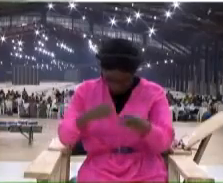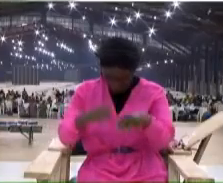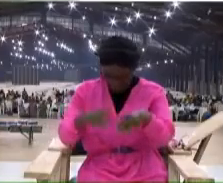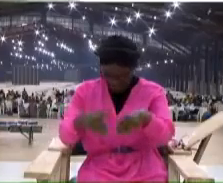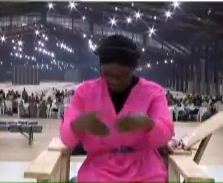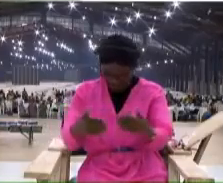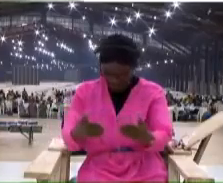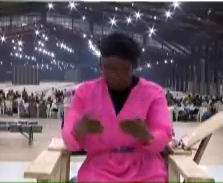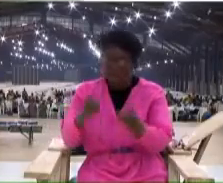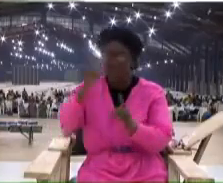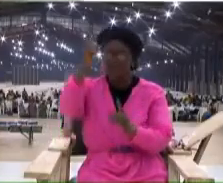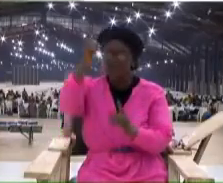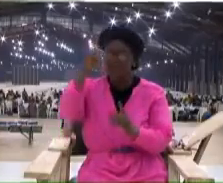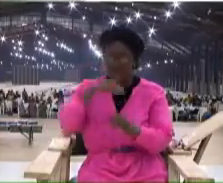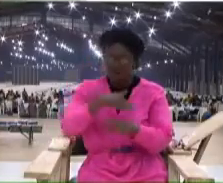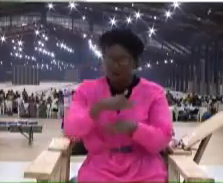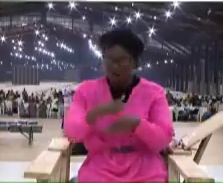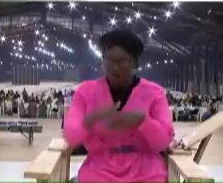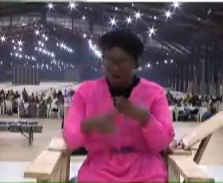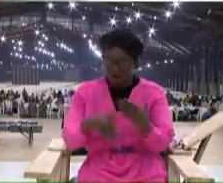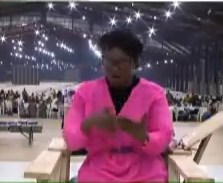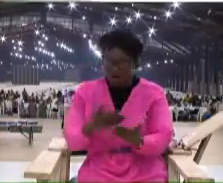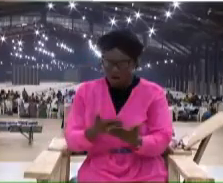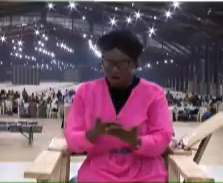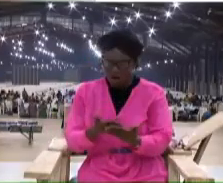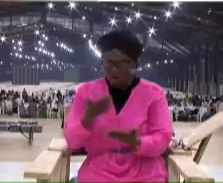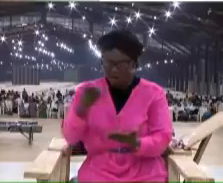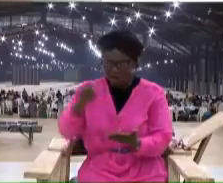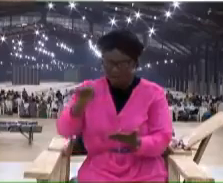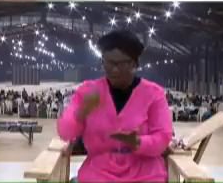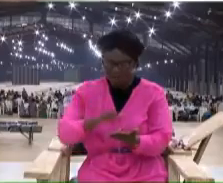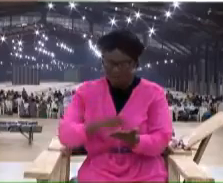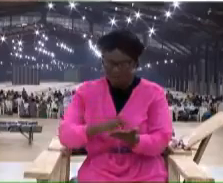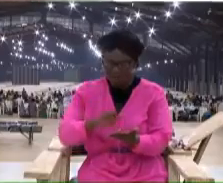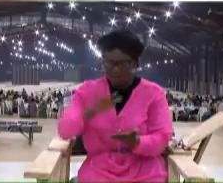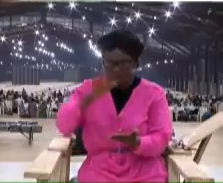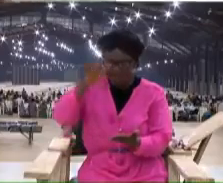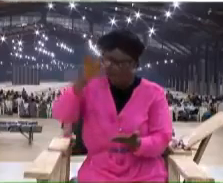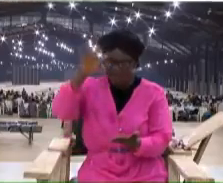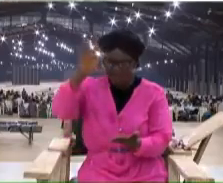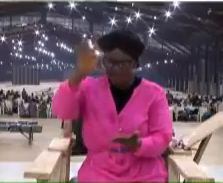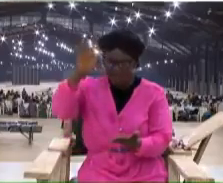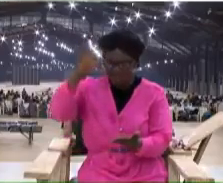honor. We give you all the glory.